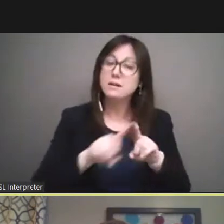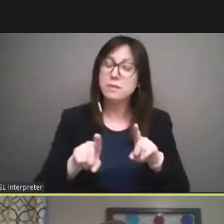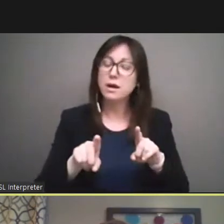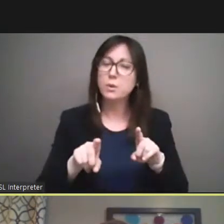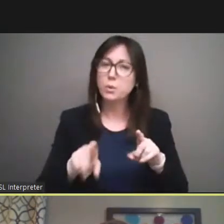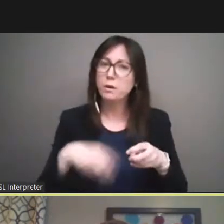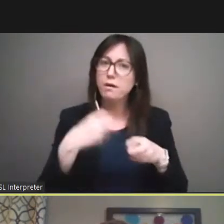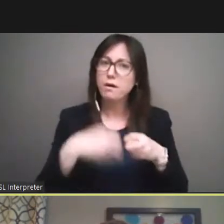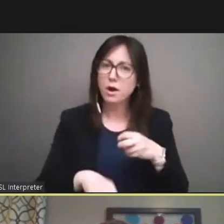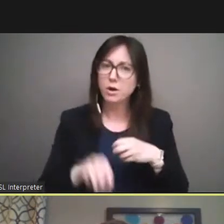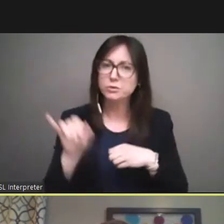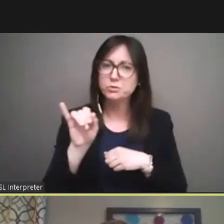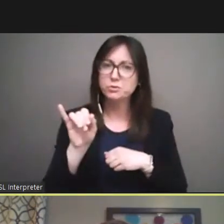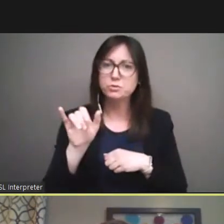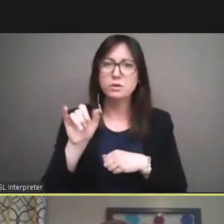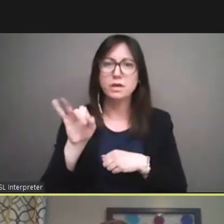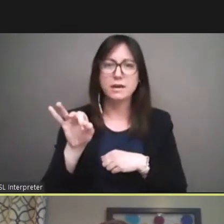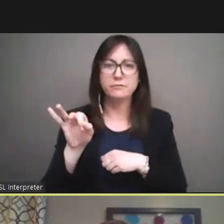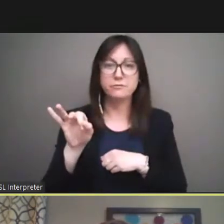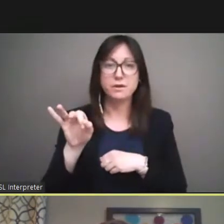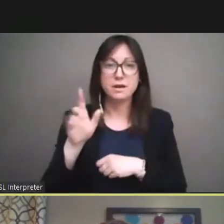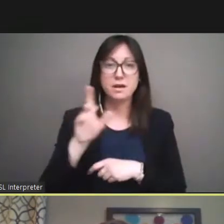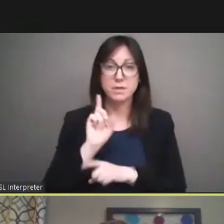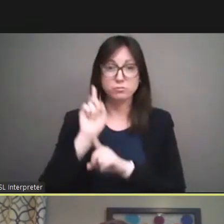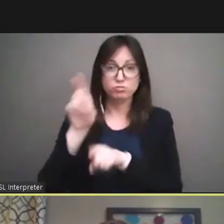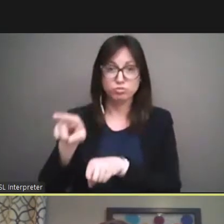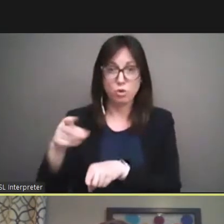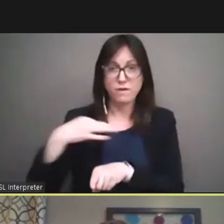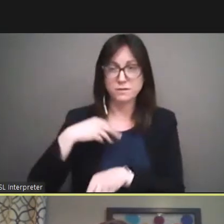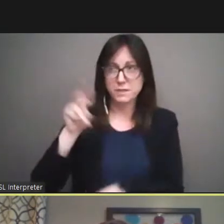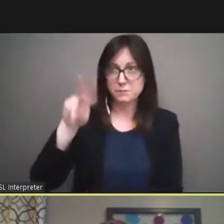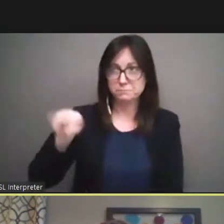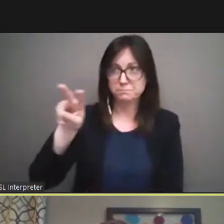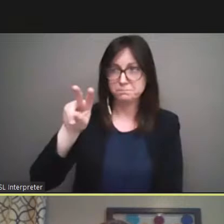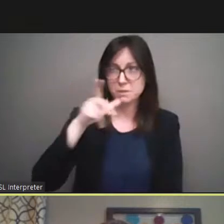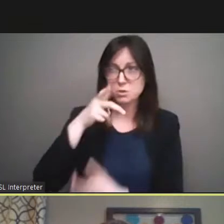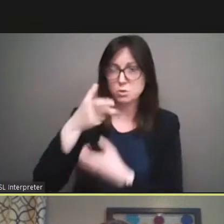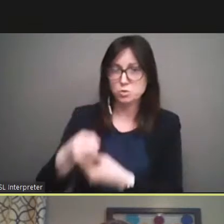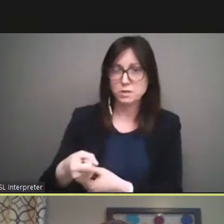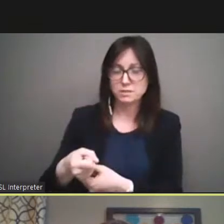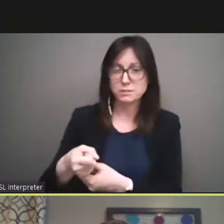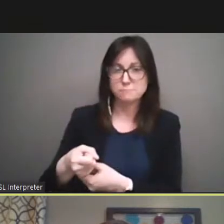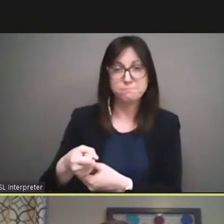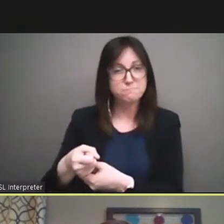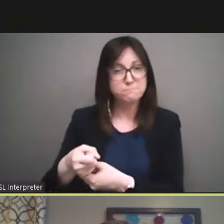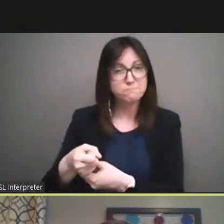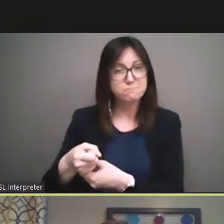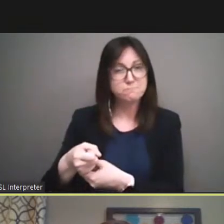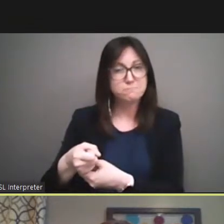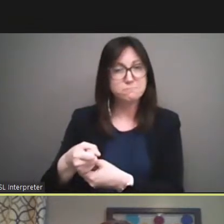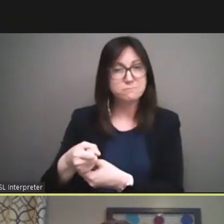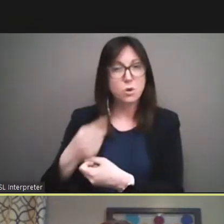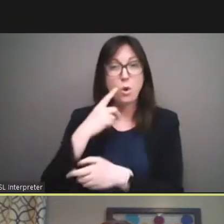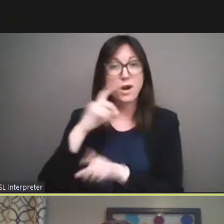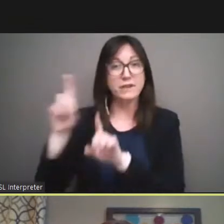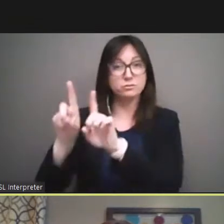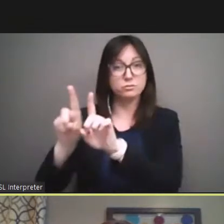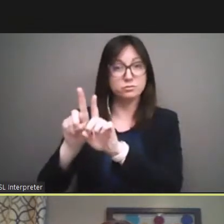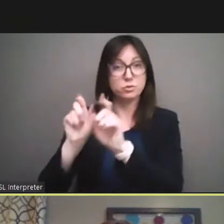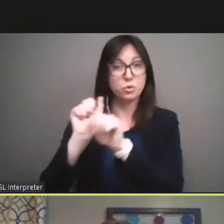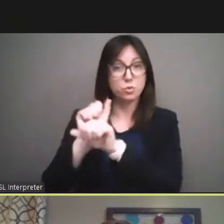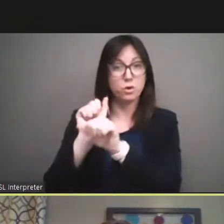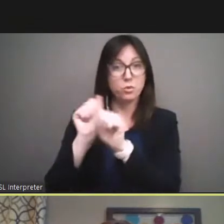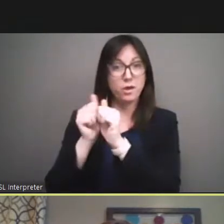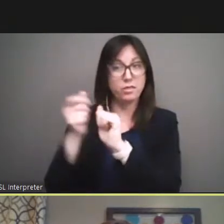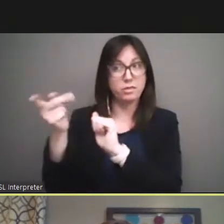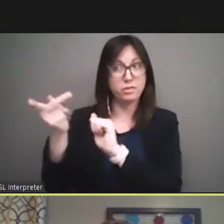to do if I don't trust the people I'm volunteering for at a nonprofit or volunteering alongside. If I